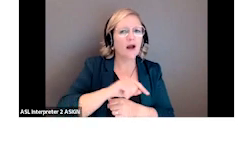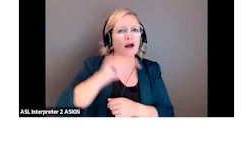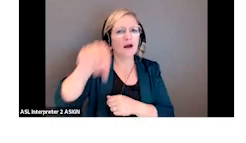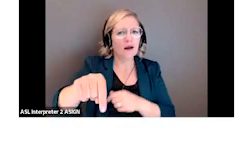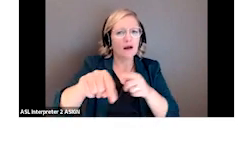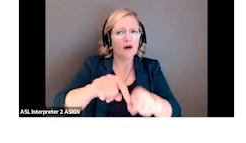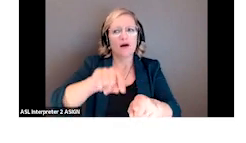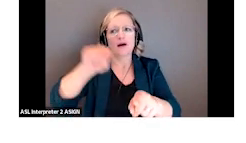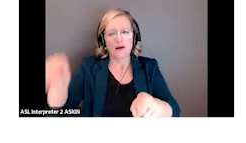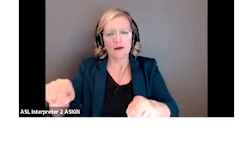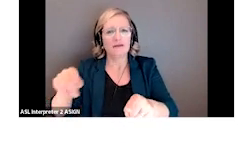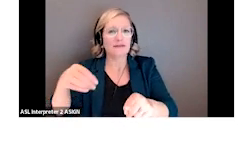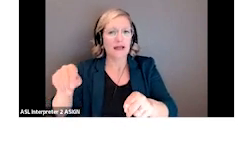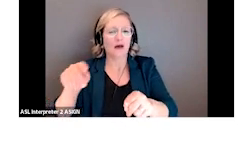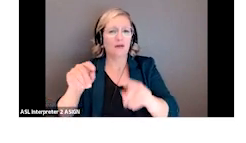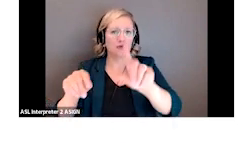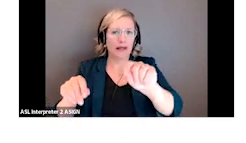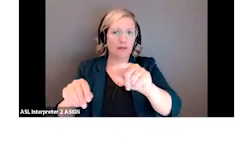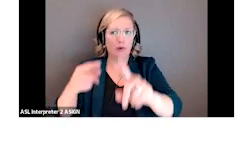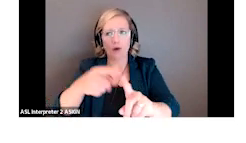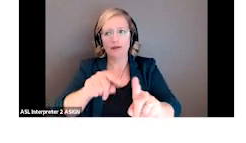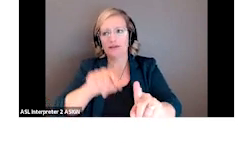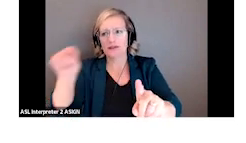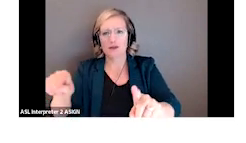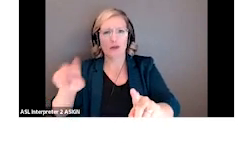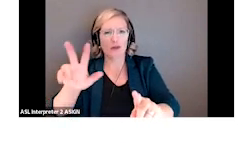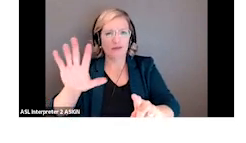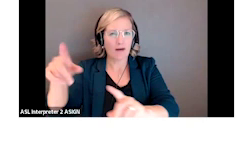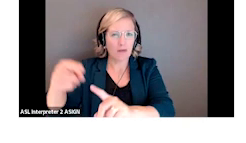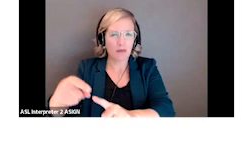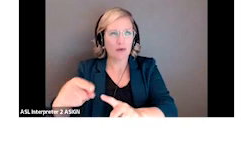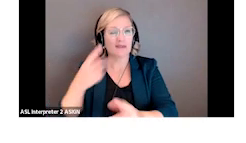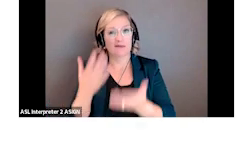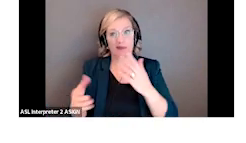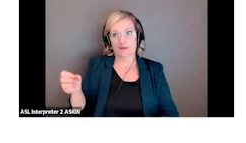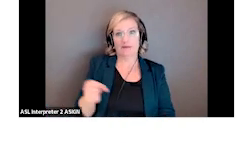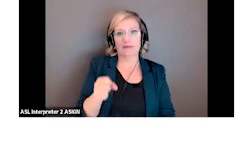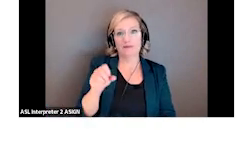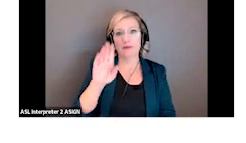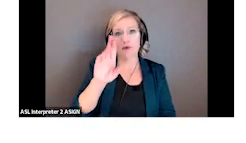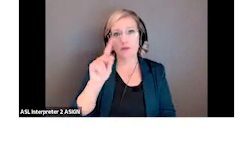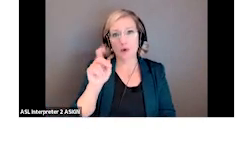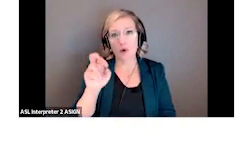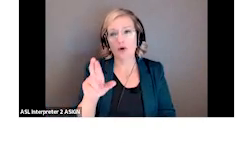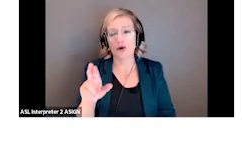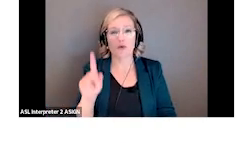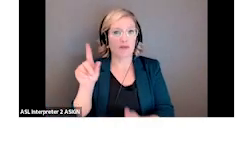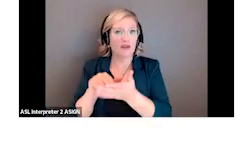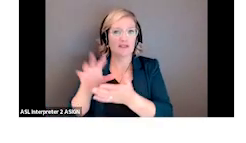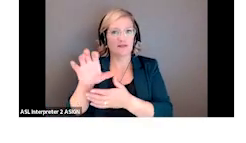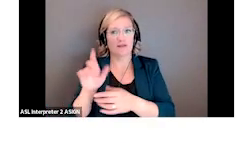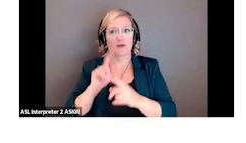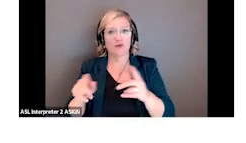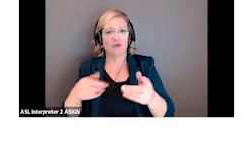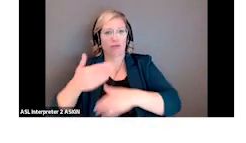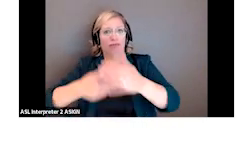least 35 points, plus you may be paying for a broker for $1,500 a month to facilitate that whole exchange. And